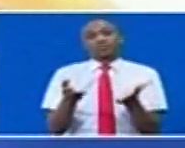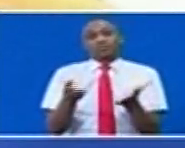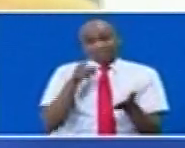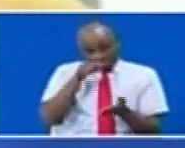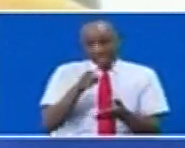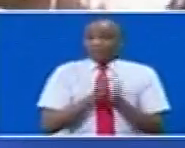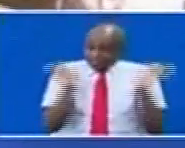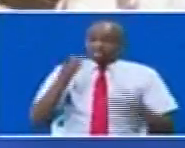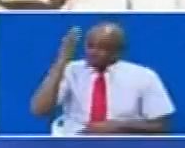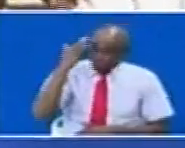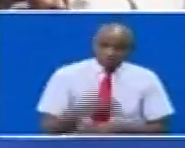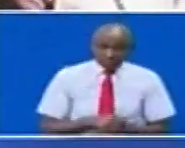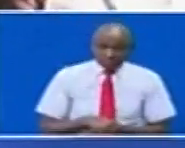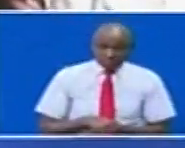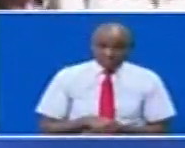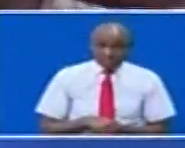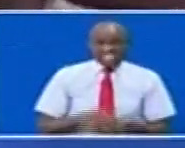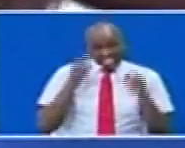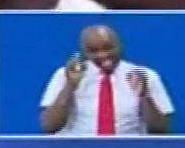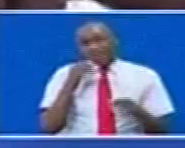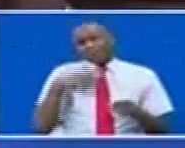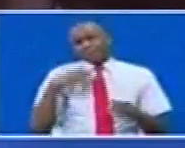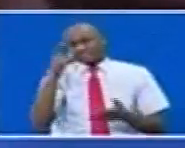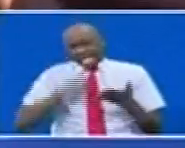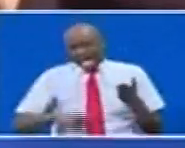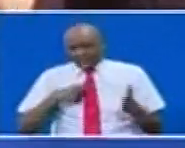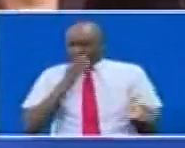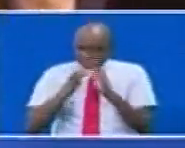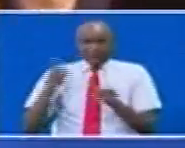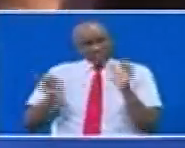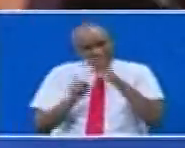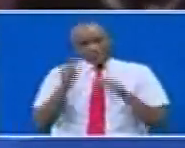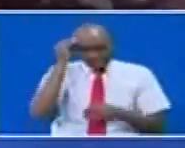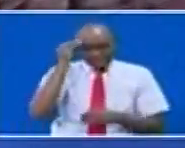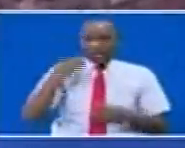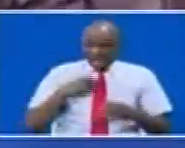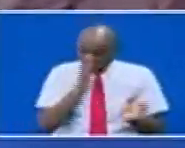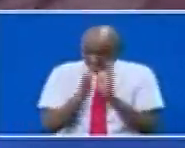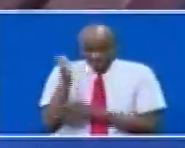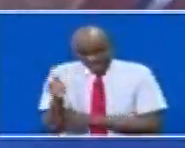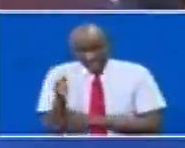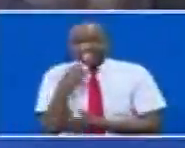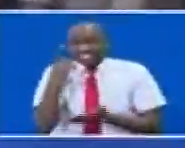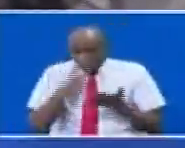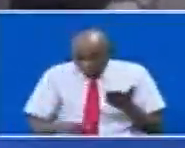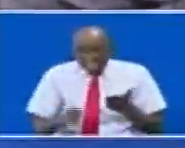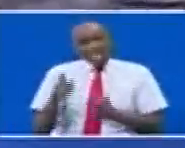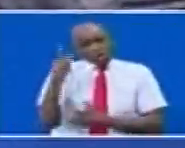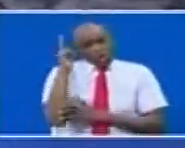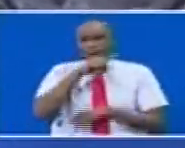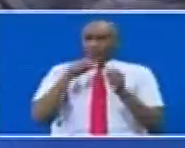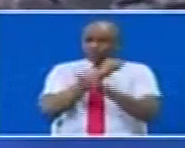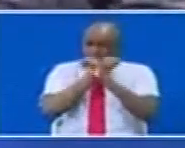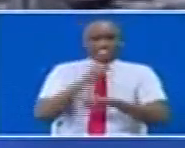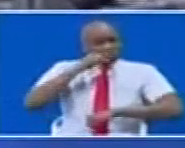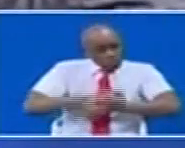for the public to know. The officials say that they support the new measures being put up by the Ministry of Education, but they maintained that the law on safety in schools